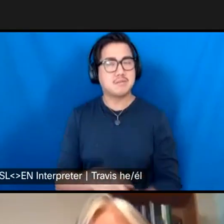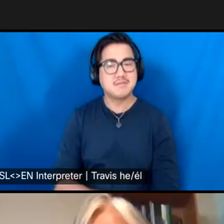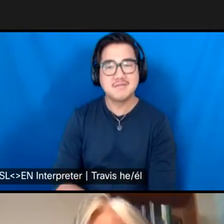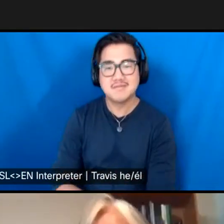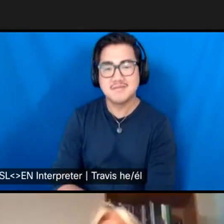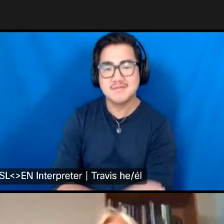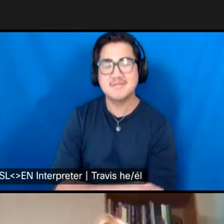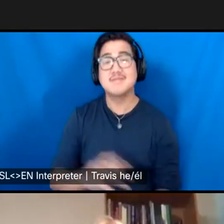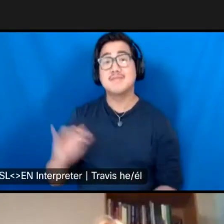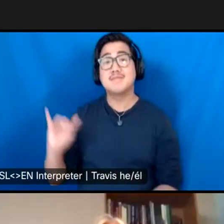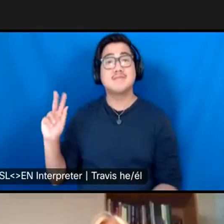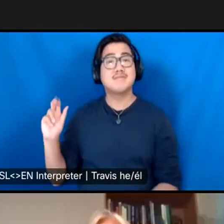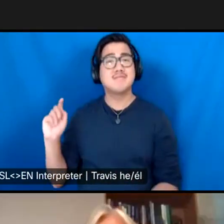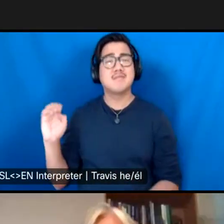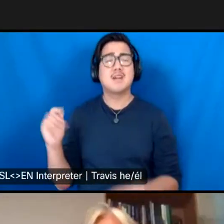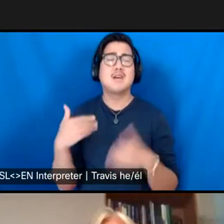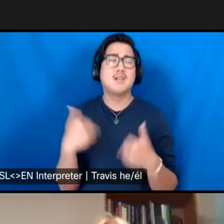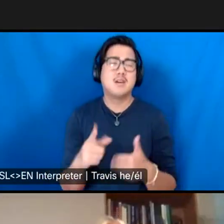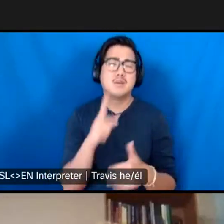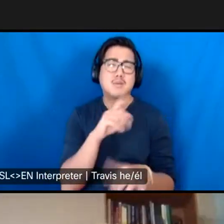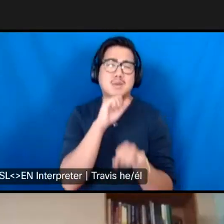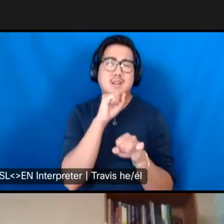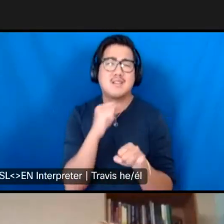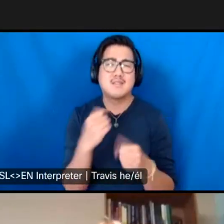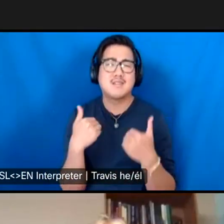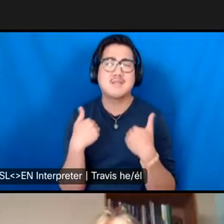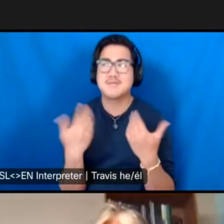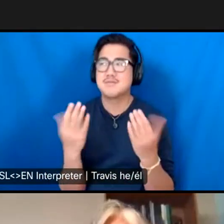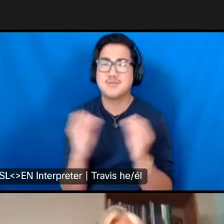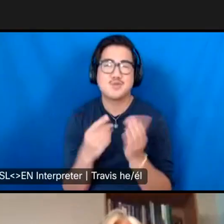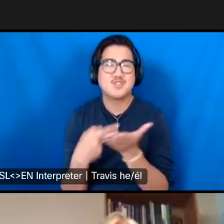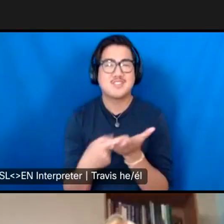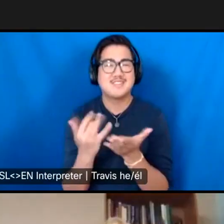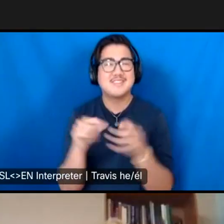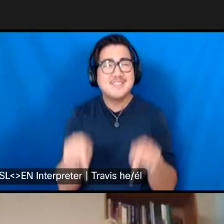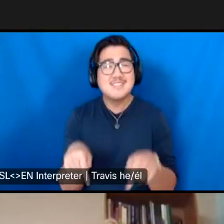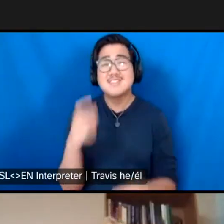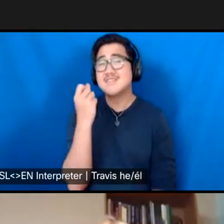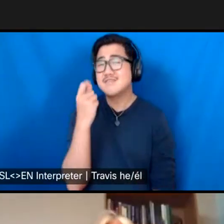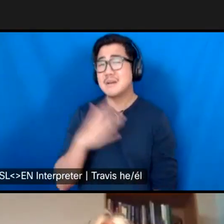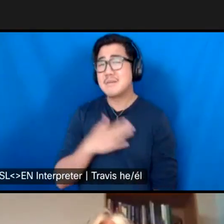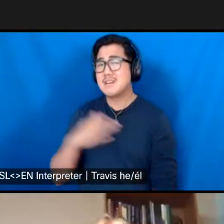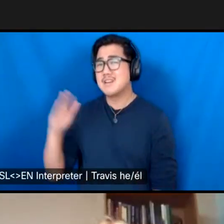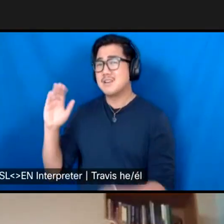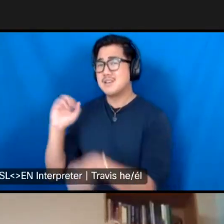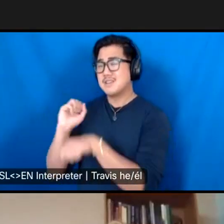you all about this because that's what I'm trying to do at APA, and it's quite an adventure.